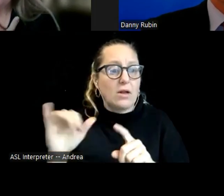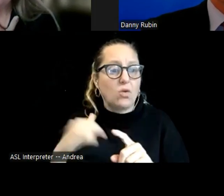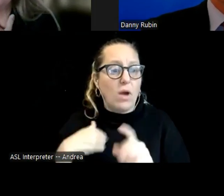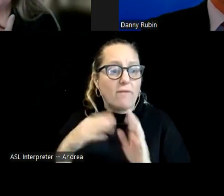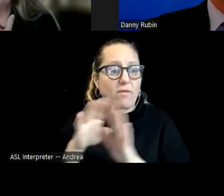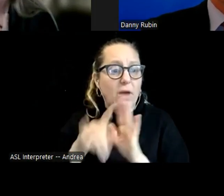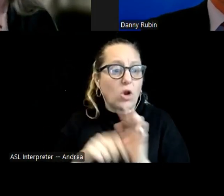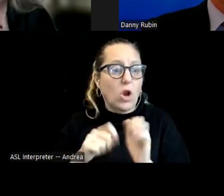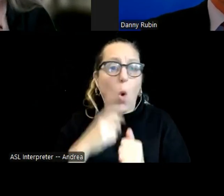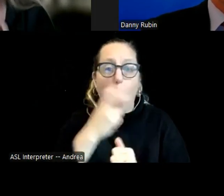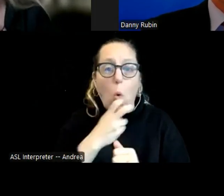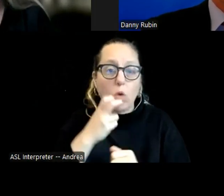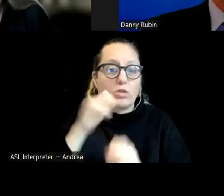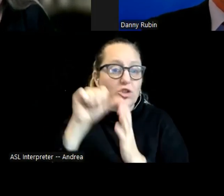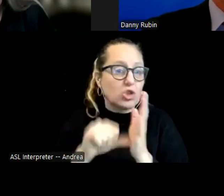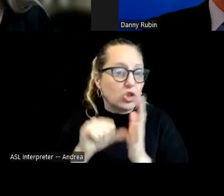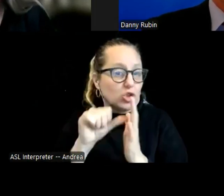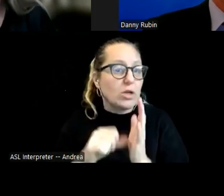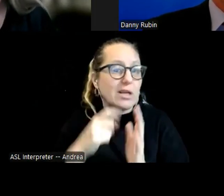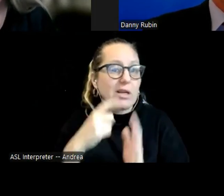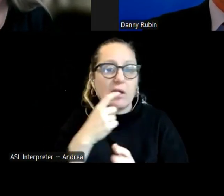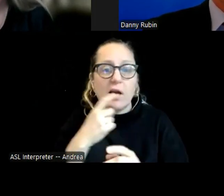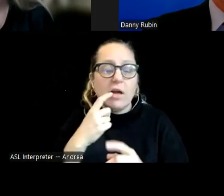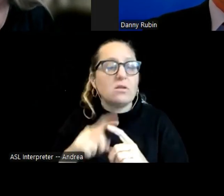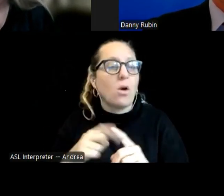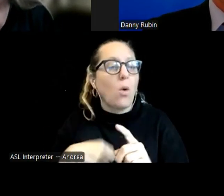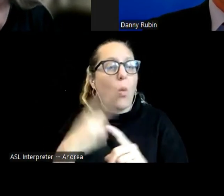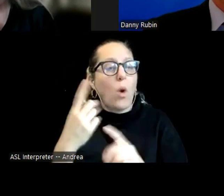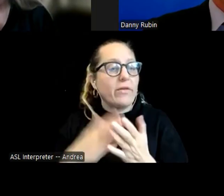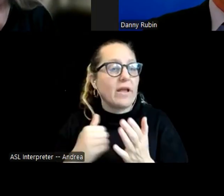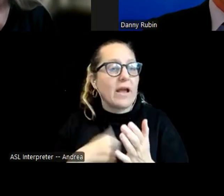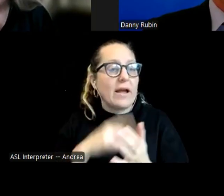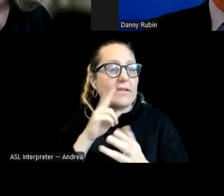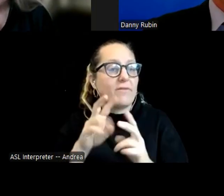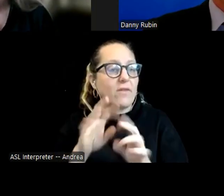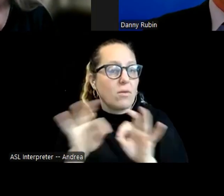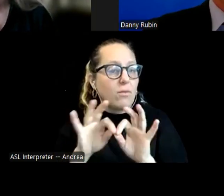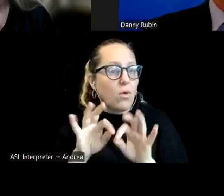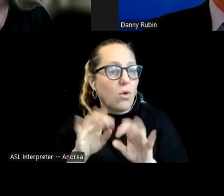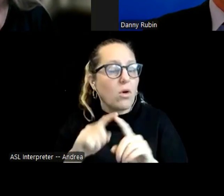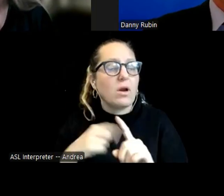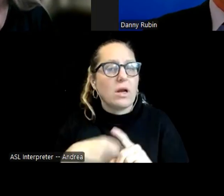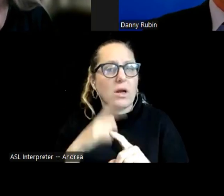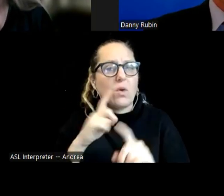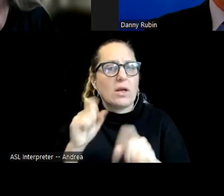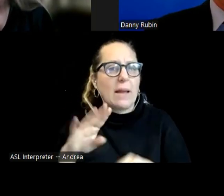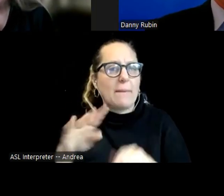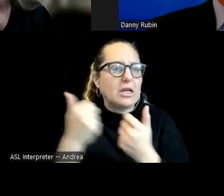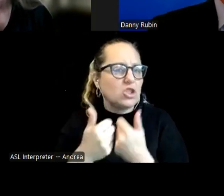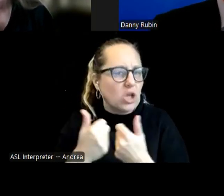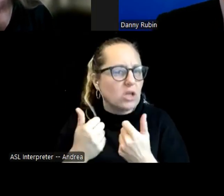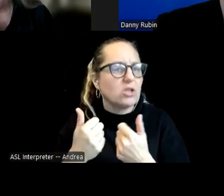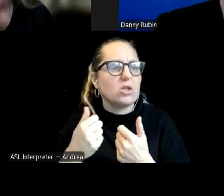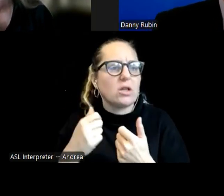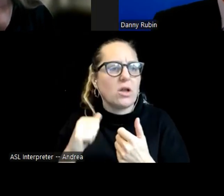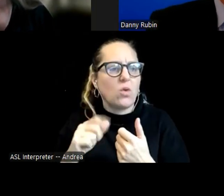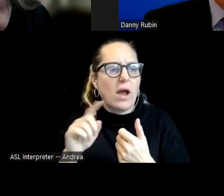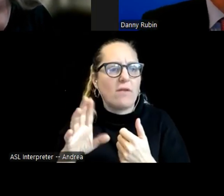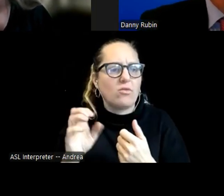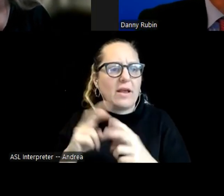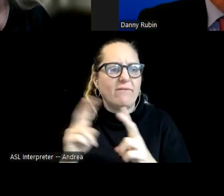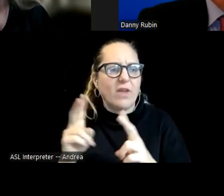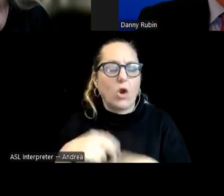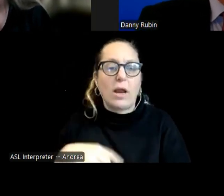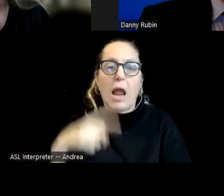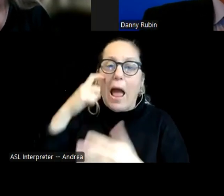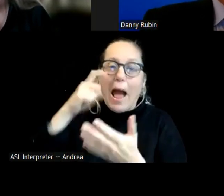oral surgery. And one of the things that I think is very important, and it can be very challenging, is that you have to be very